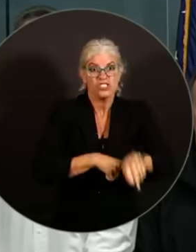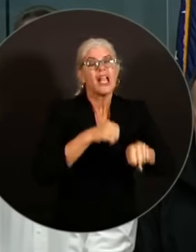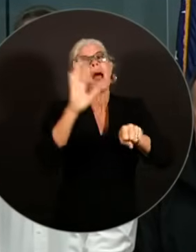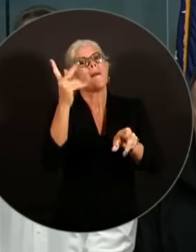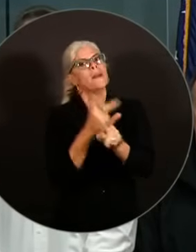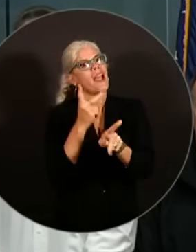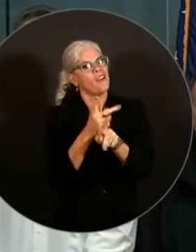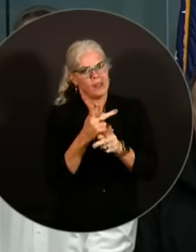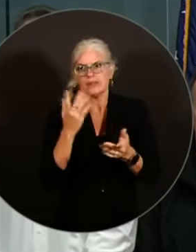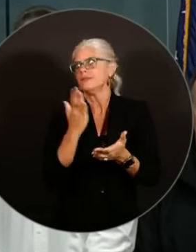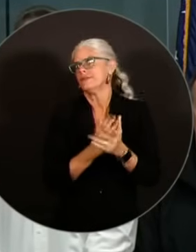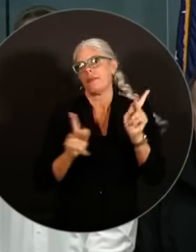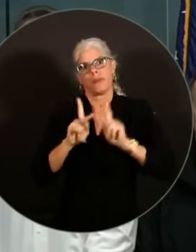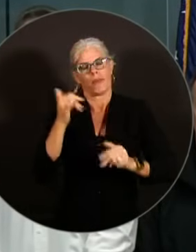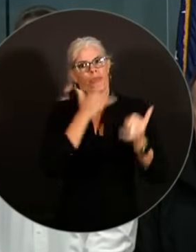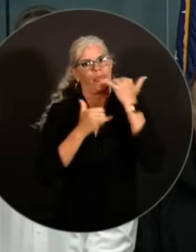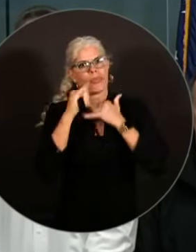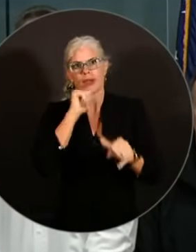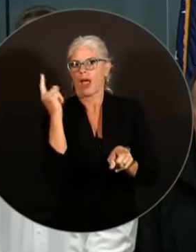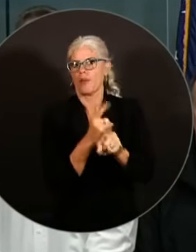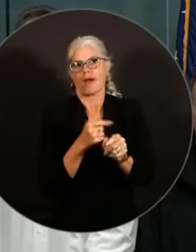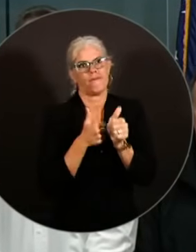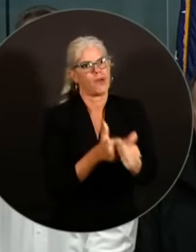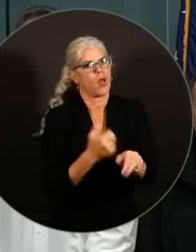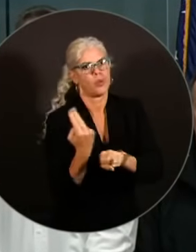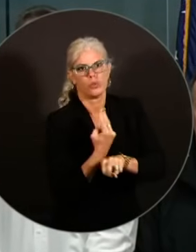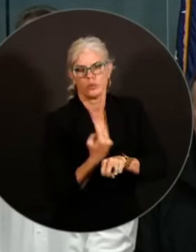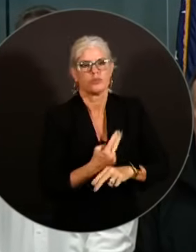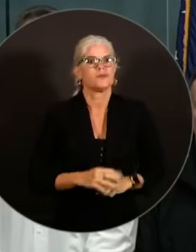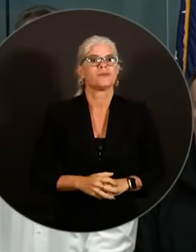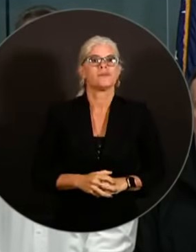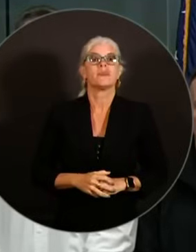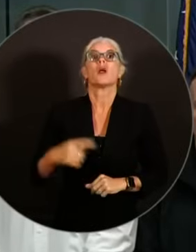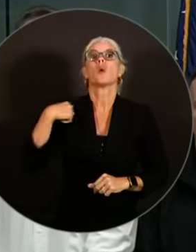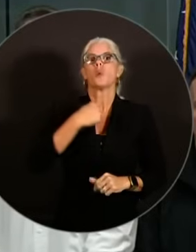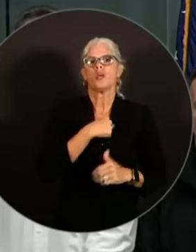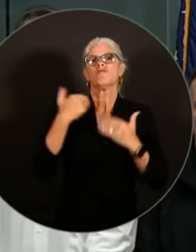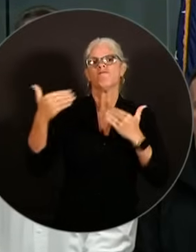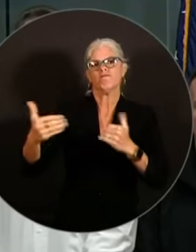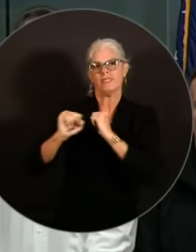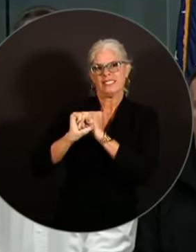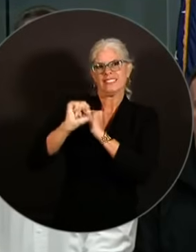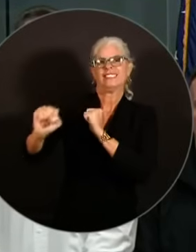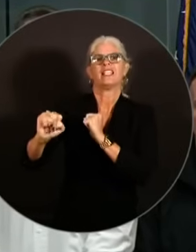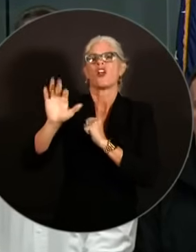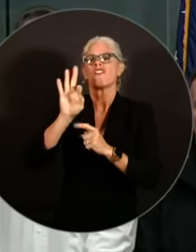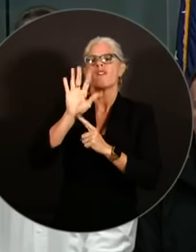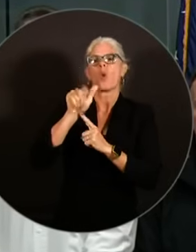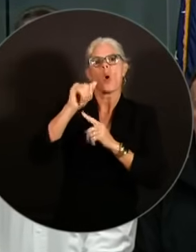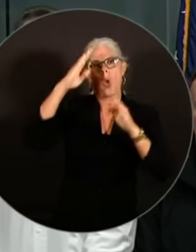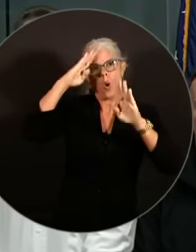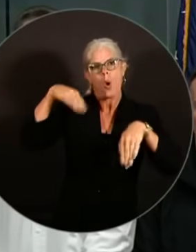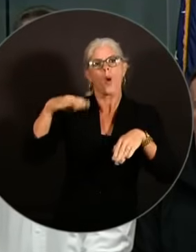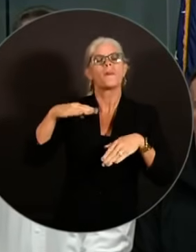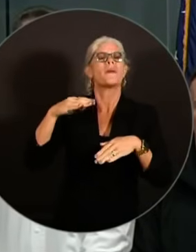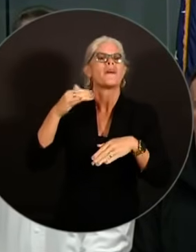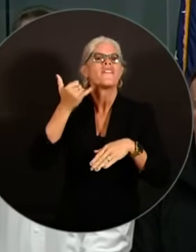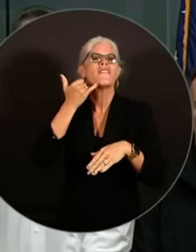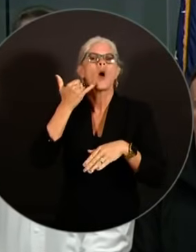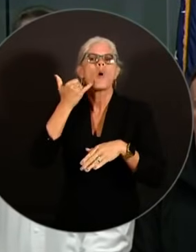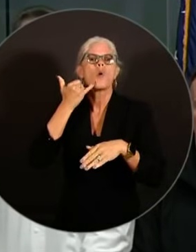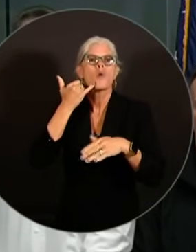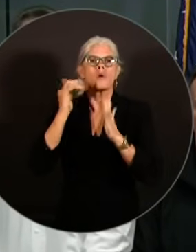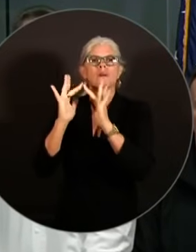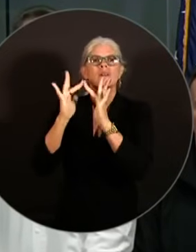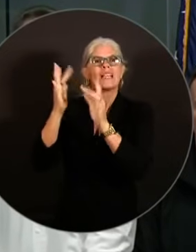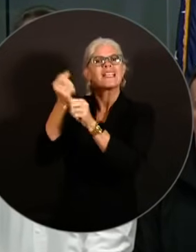storm. We are extending the Hope Florida line for another 2 weeks at 24 hours, 7 days a week. So if you